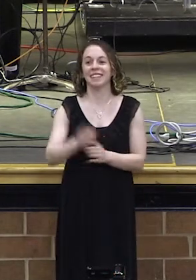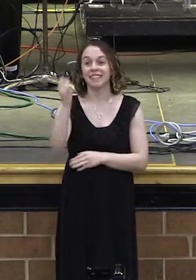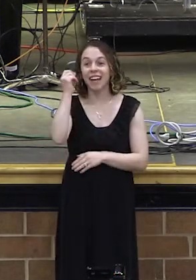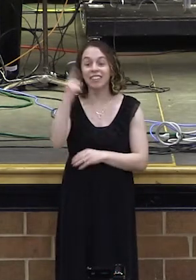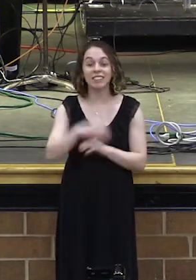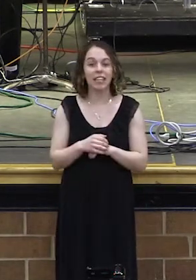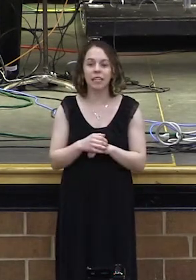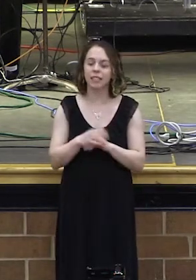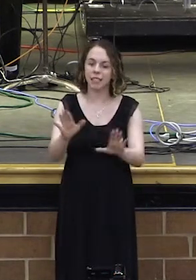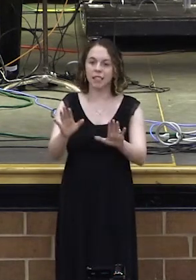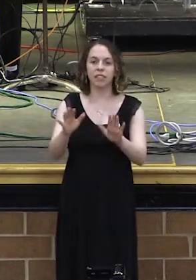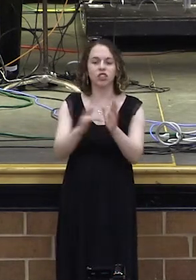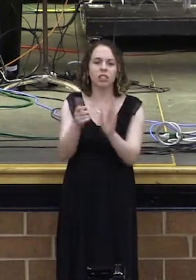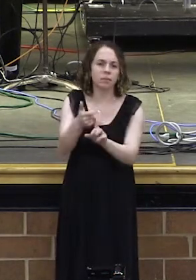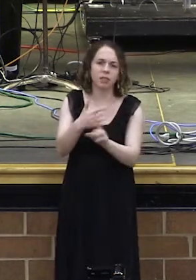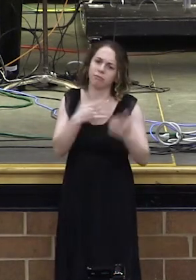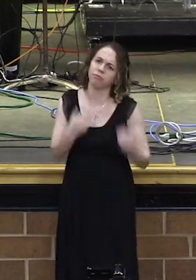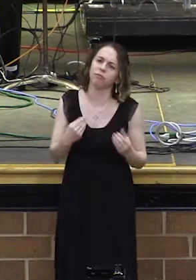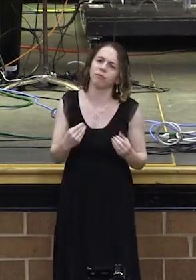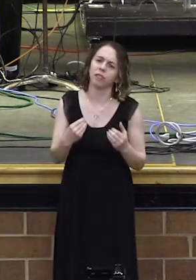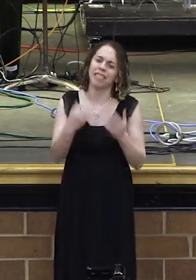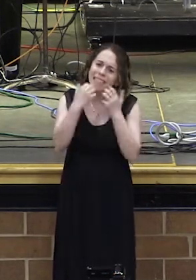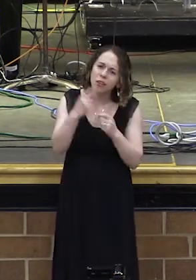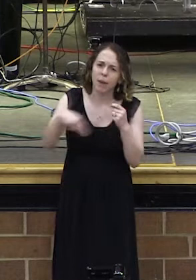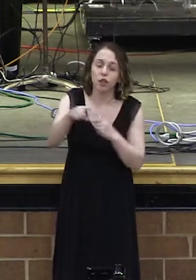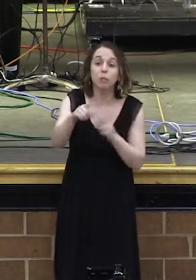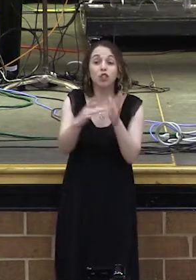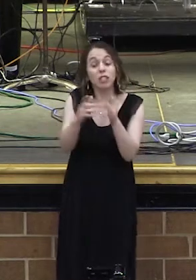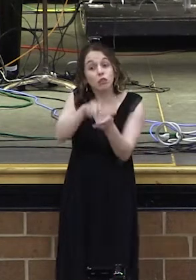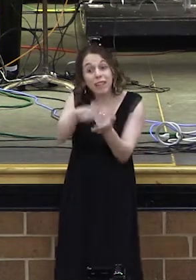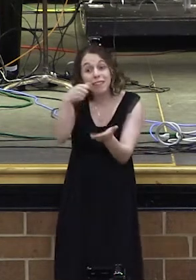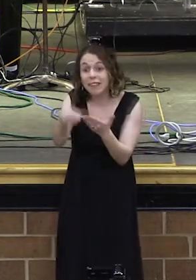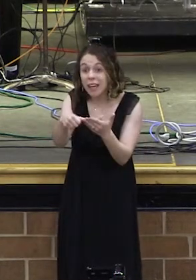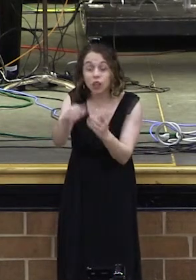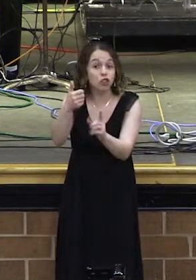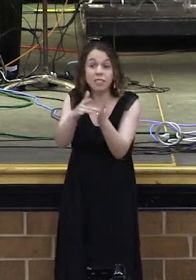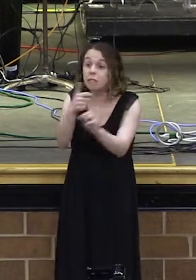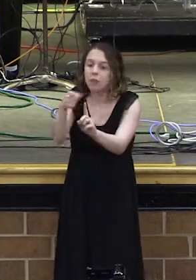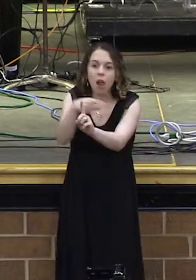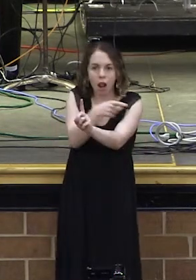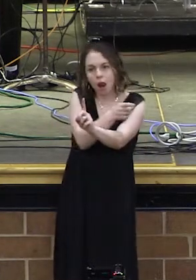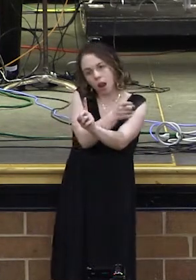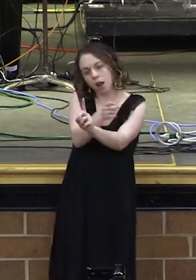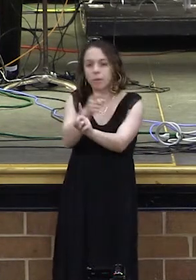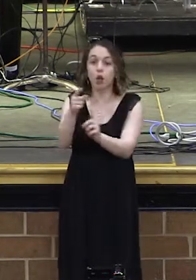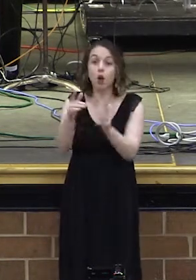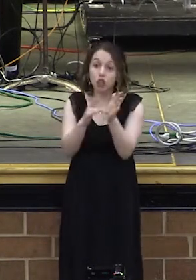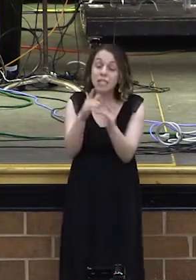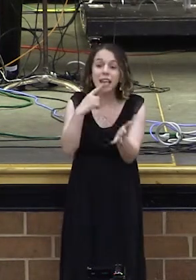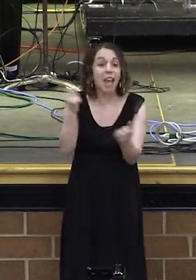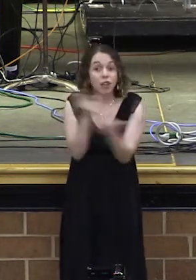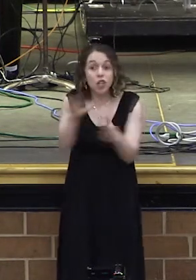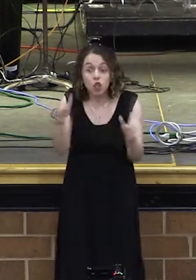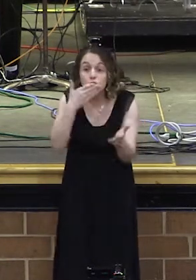Christ the one who died for people's sins but I have this against you and then he doesn't mince words that you tolerate the